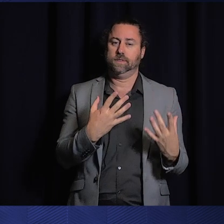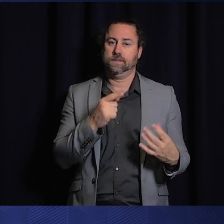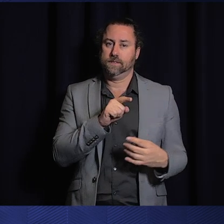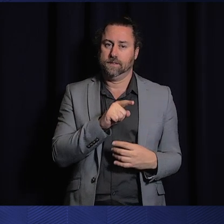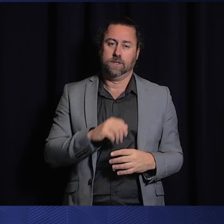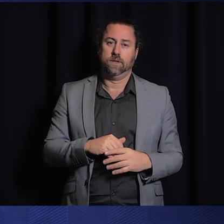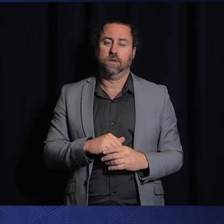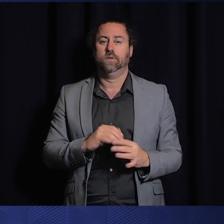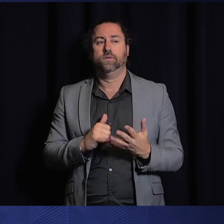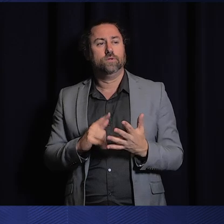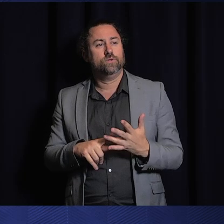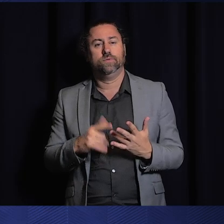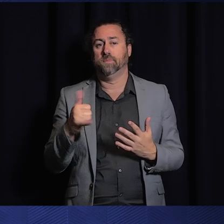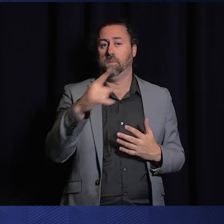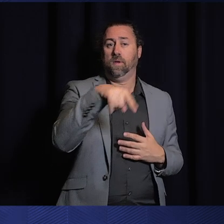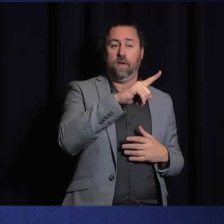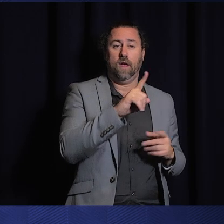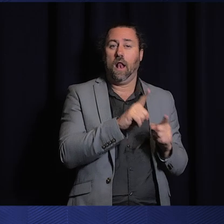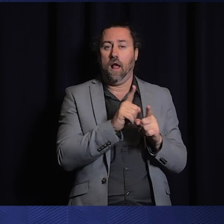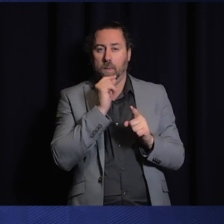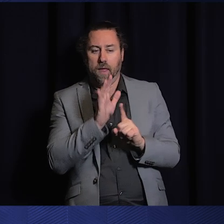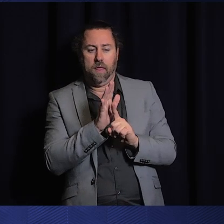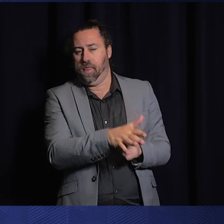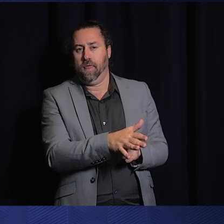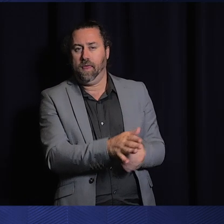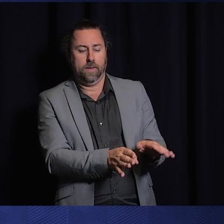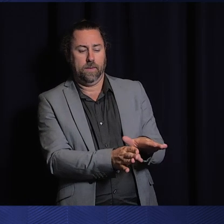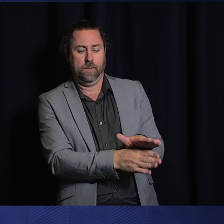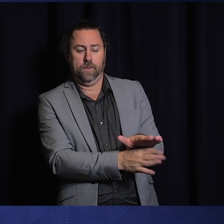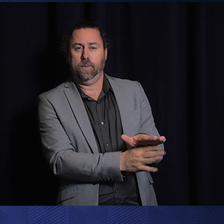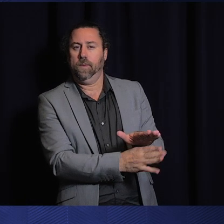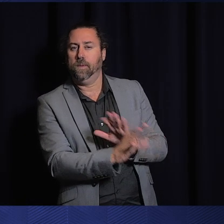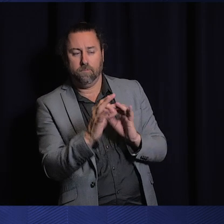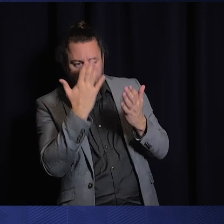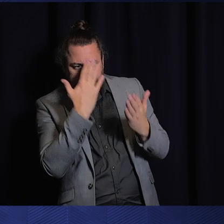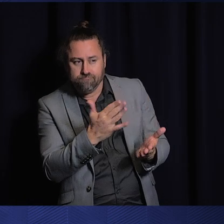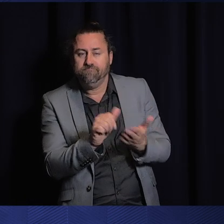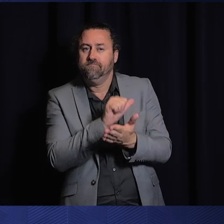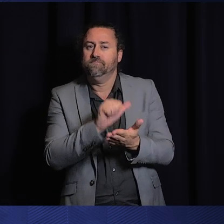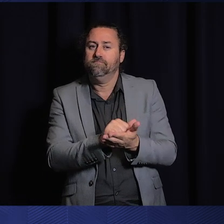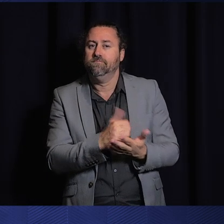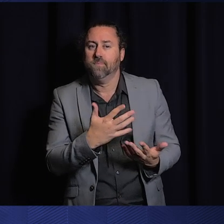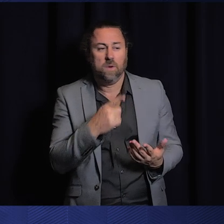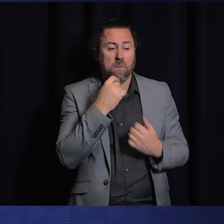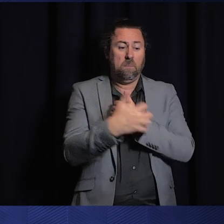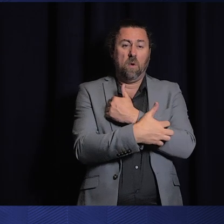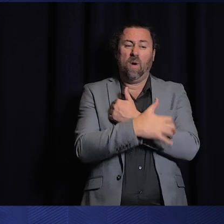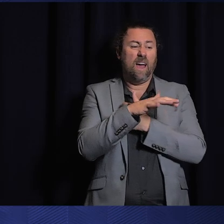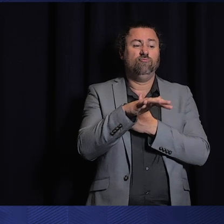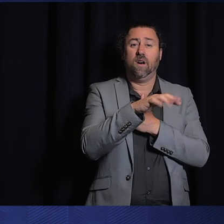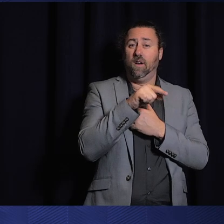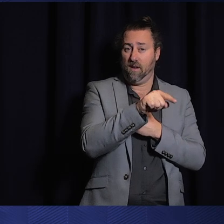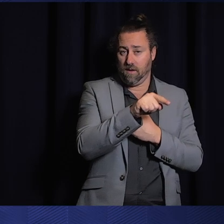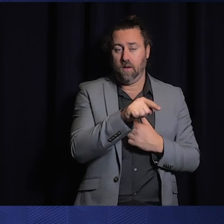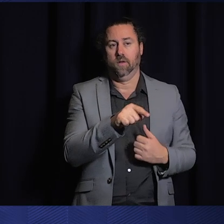who are already maybe marginalized in some context or with lower levels of socioeconomic development will be